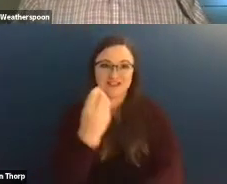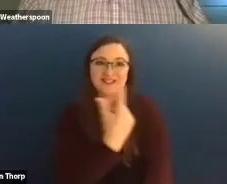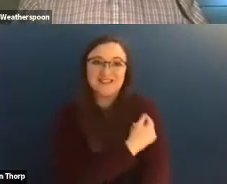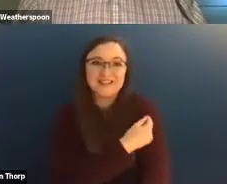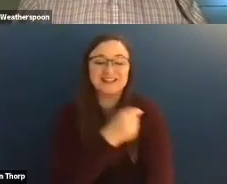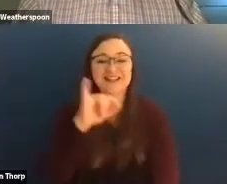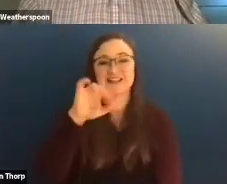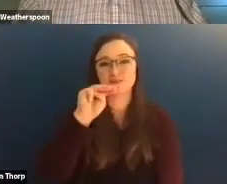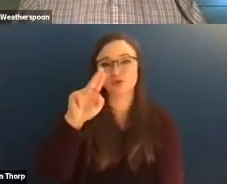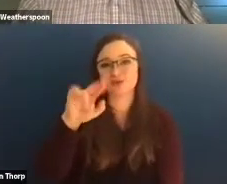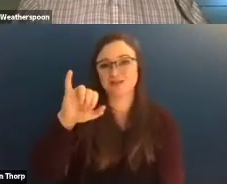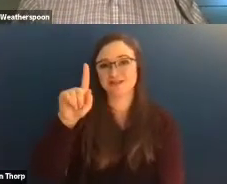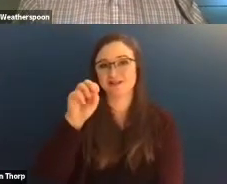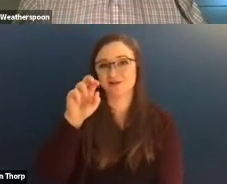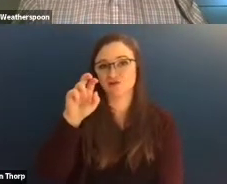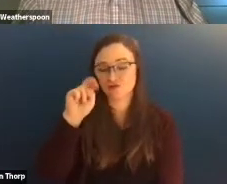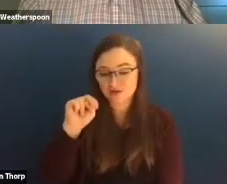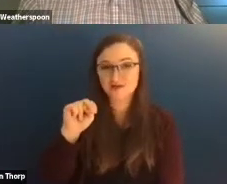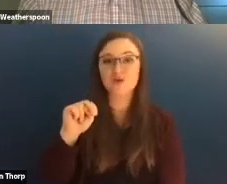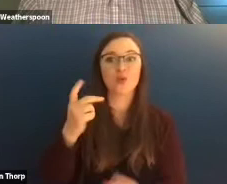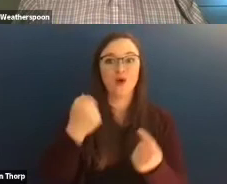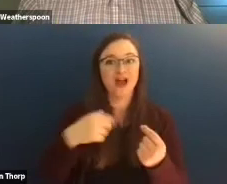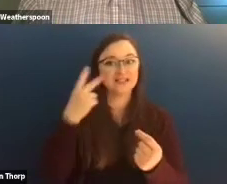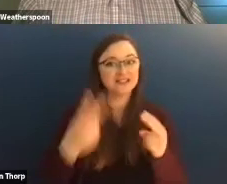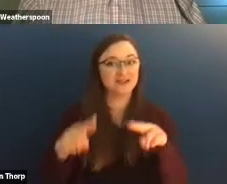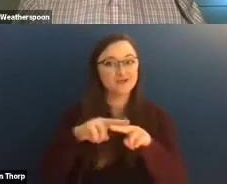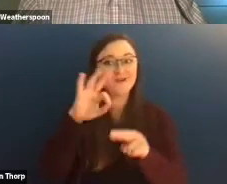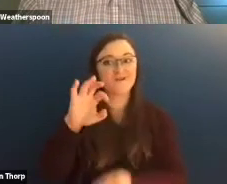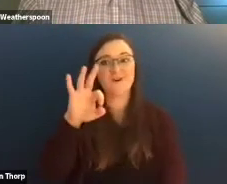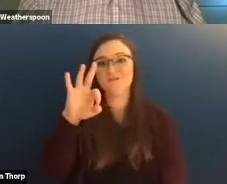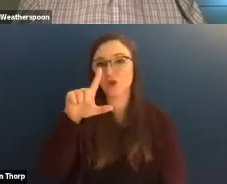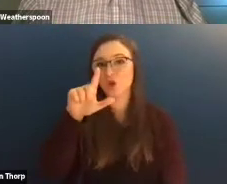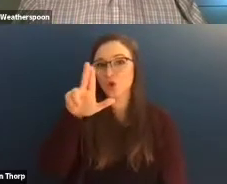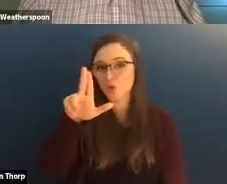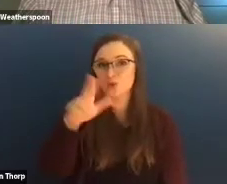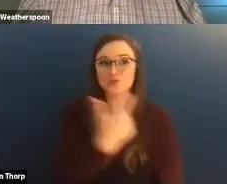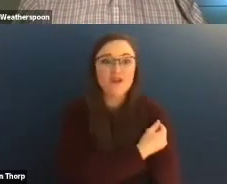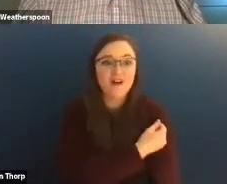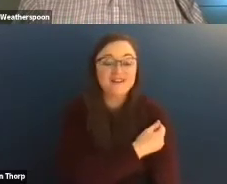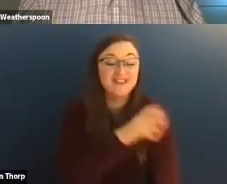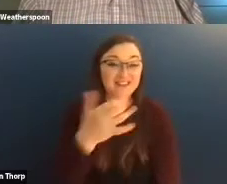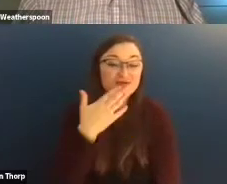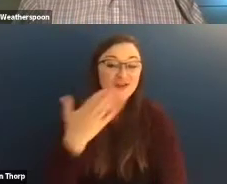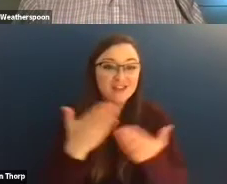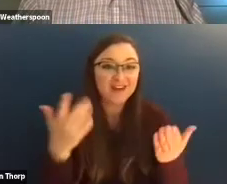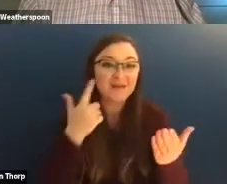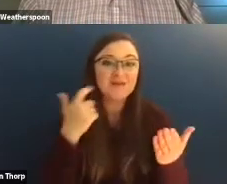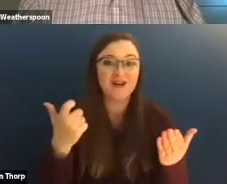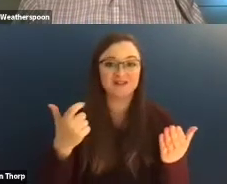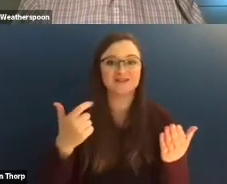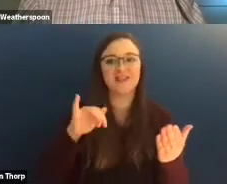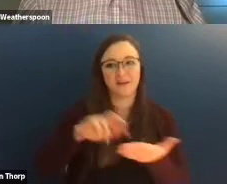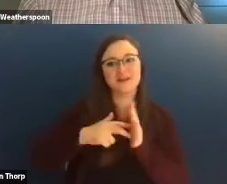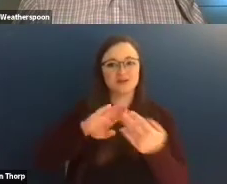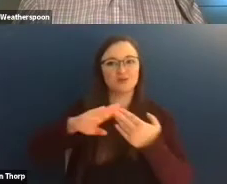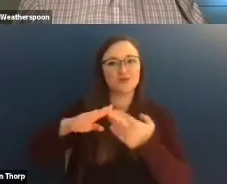in significant increase is in the number of flu shots that we're giving, which is a good thing because we're the community is being protected.